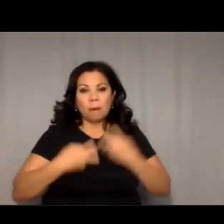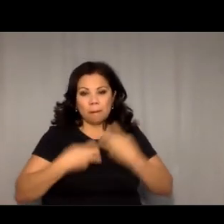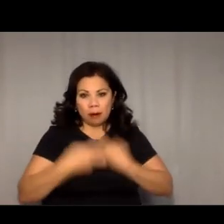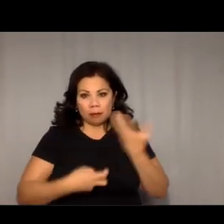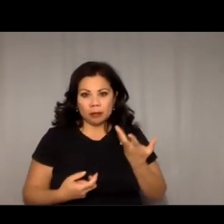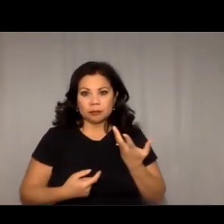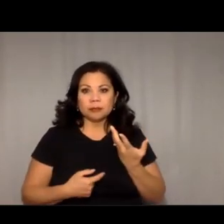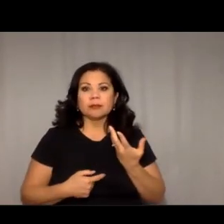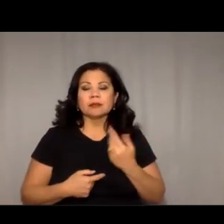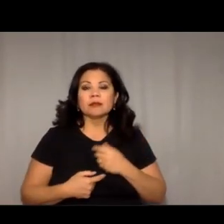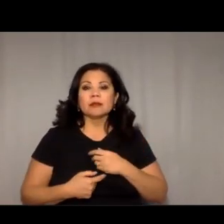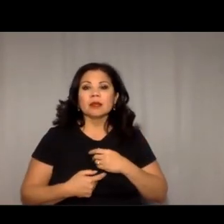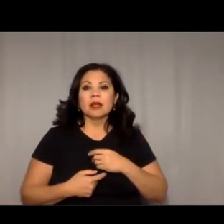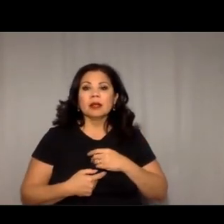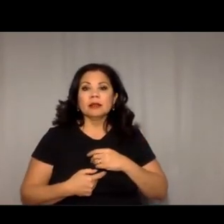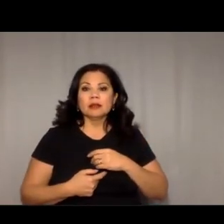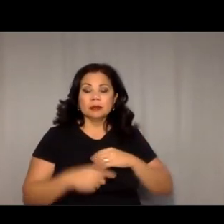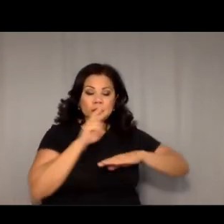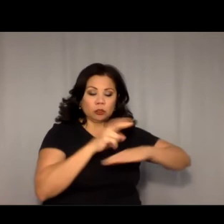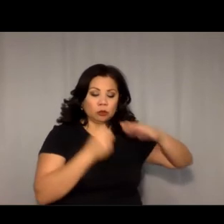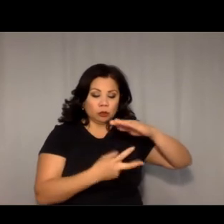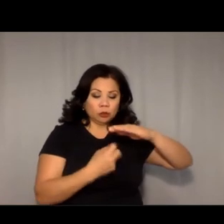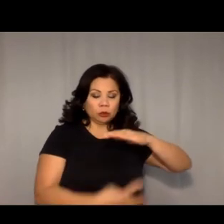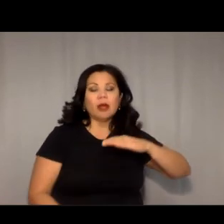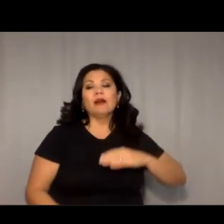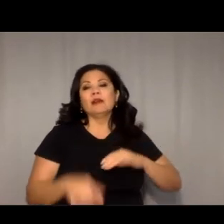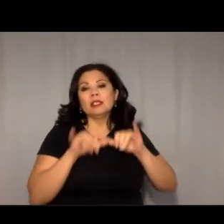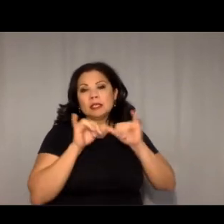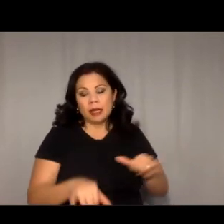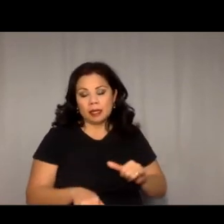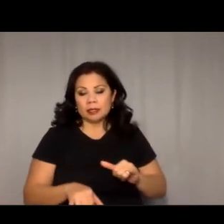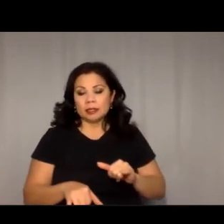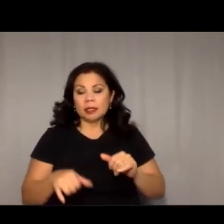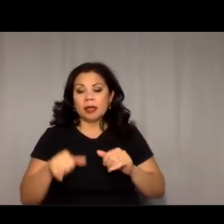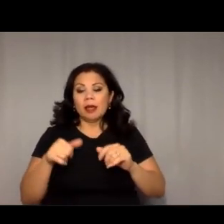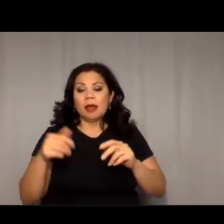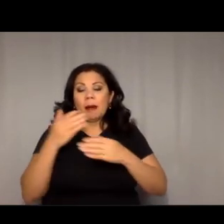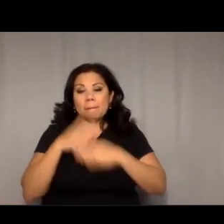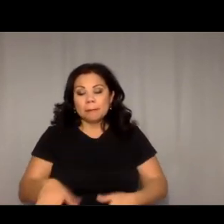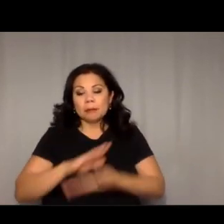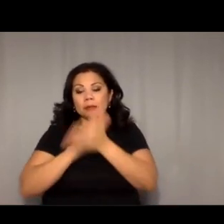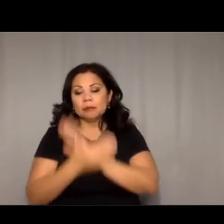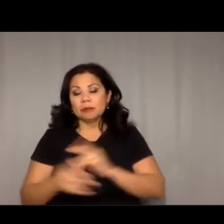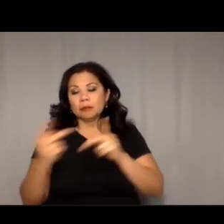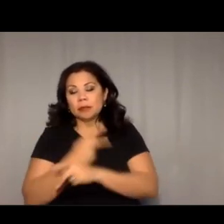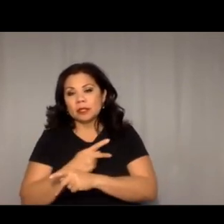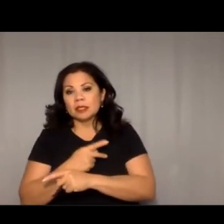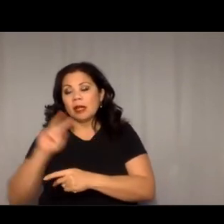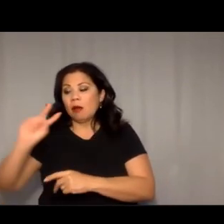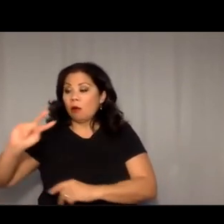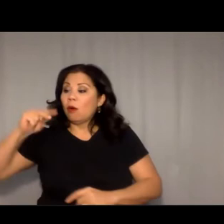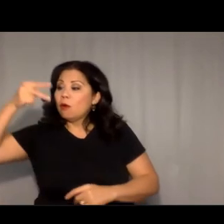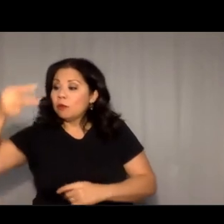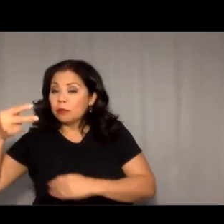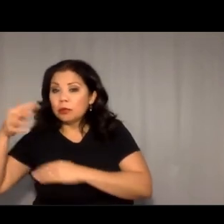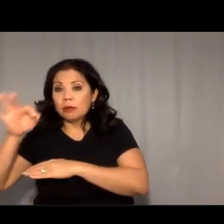Here, keep 12, change it to multiplication, and flip that second fraction. There's my new problem.